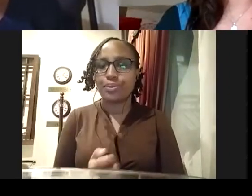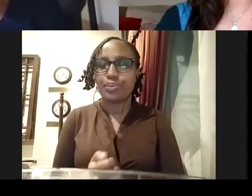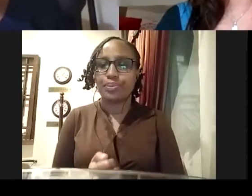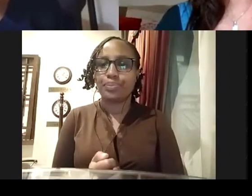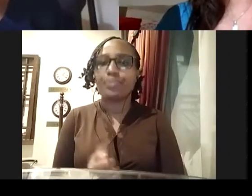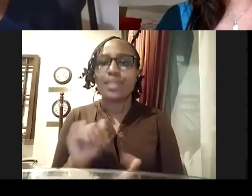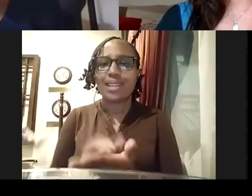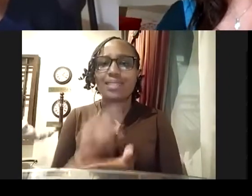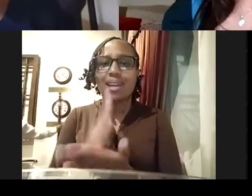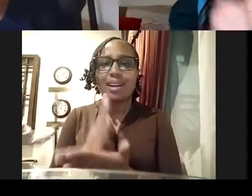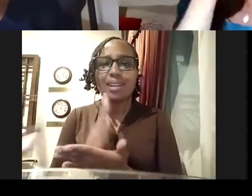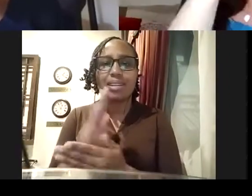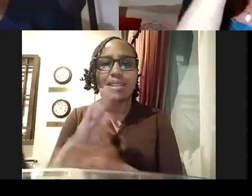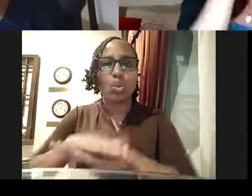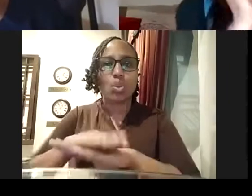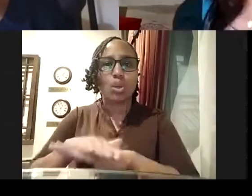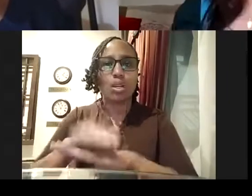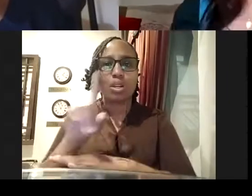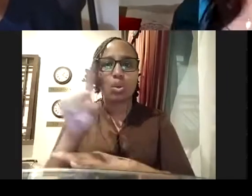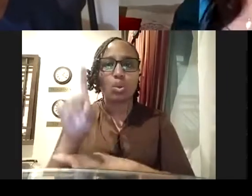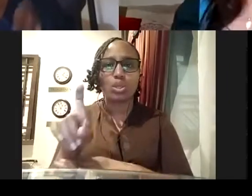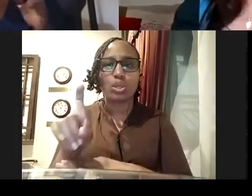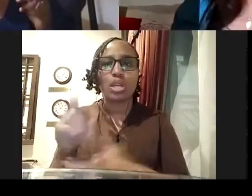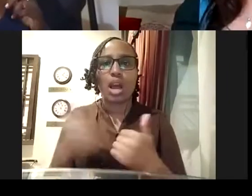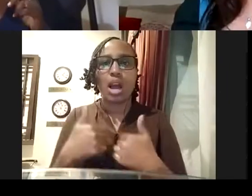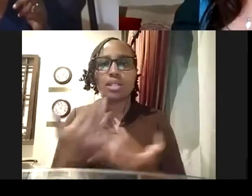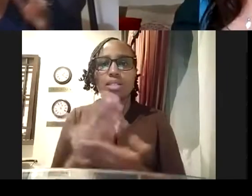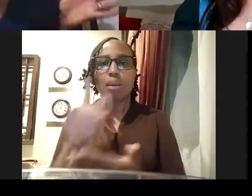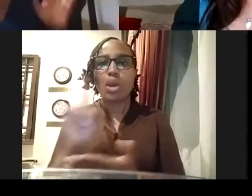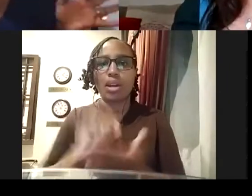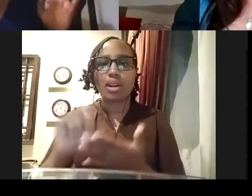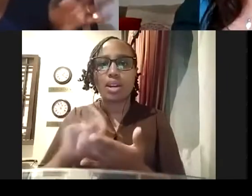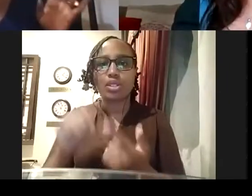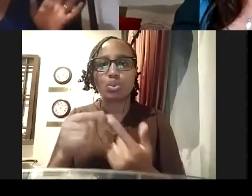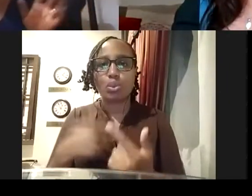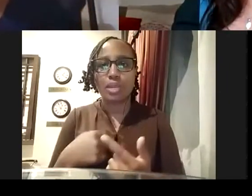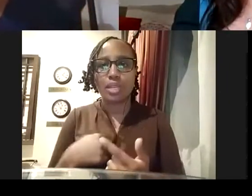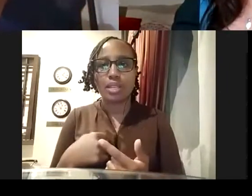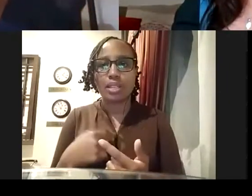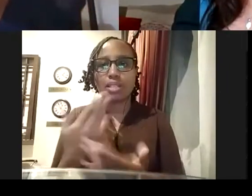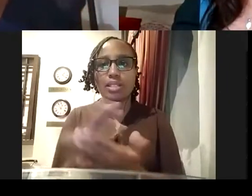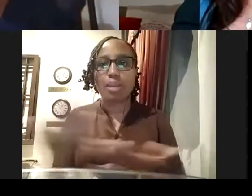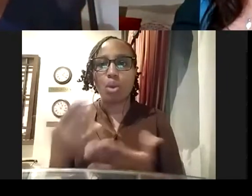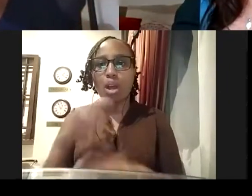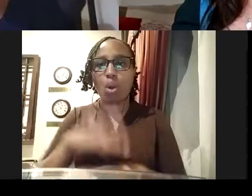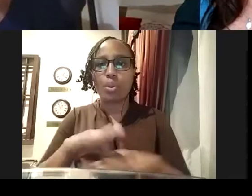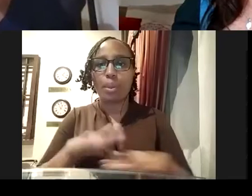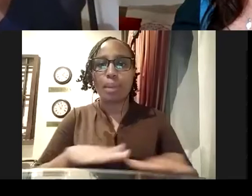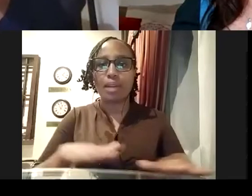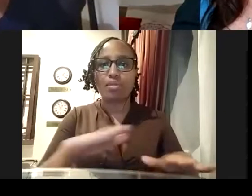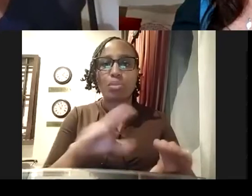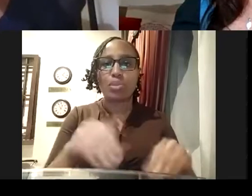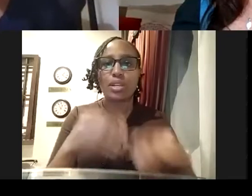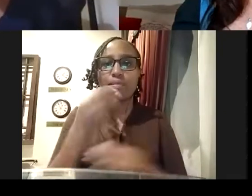question. I had somebody write to me somewhere on the platforms, give a piece of feedback that says that because